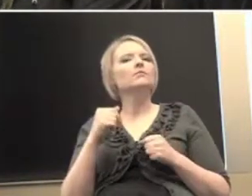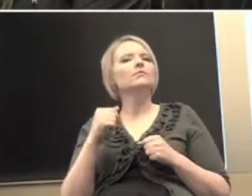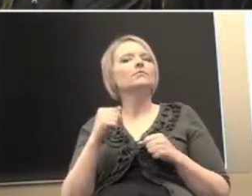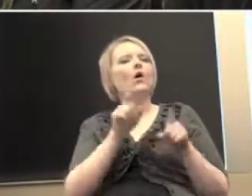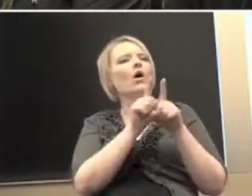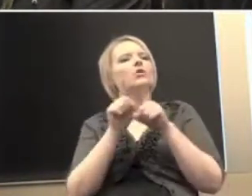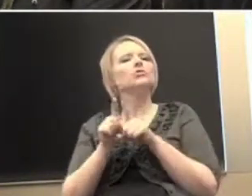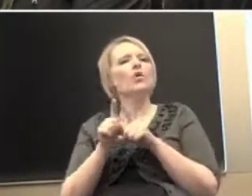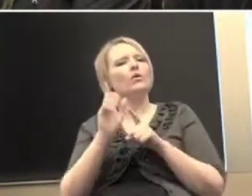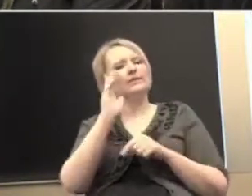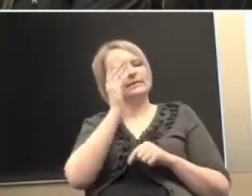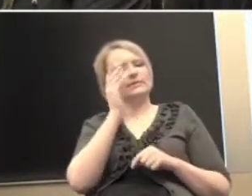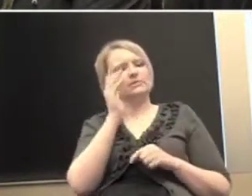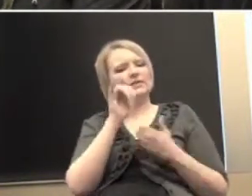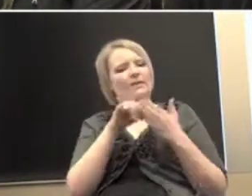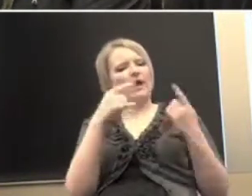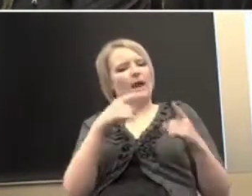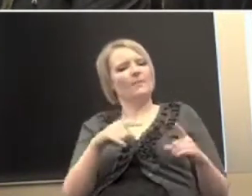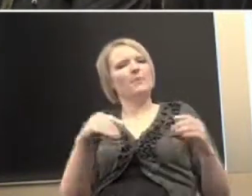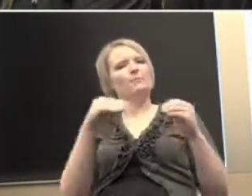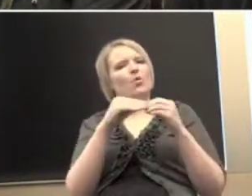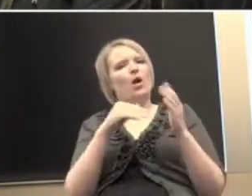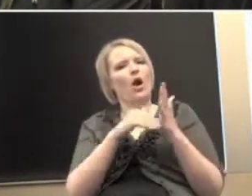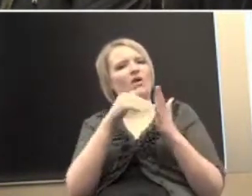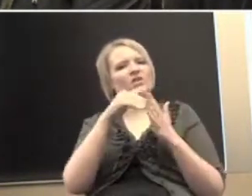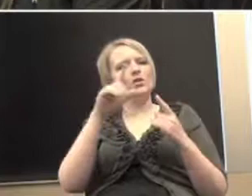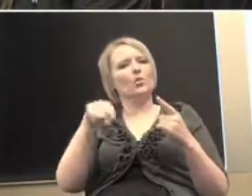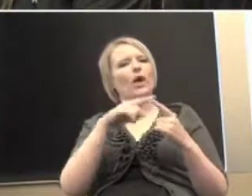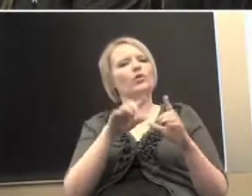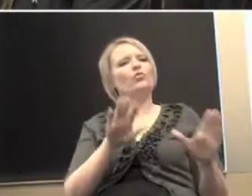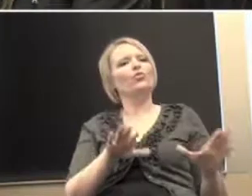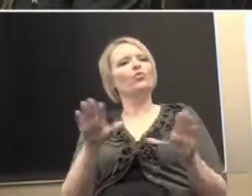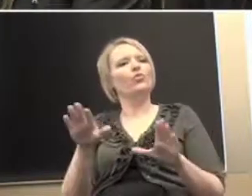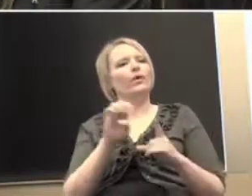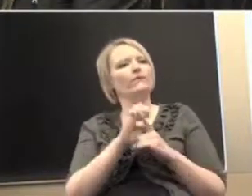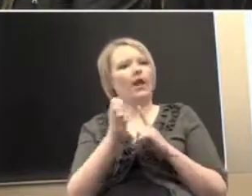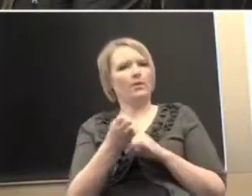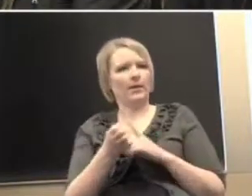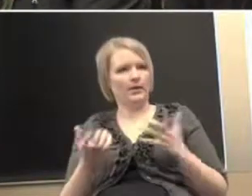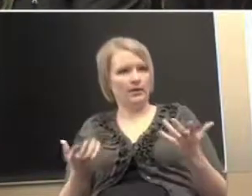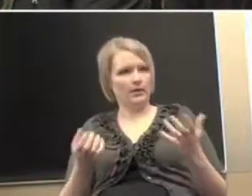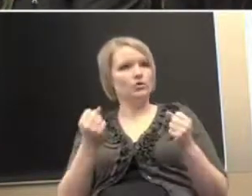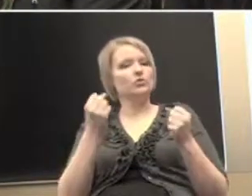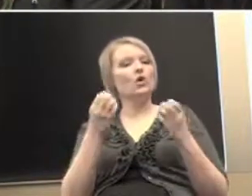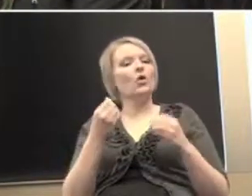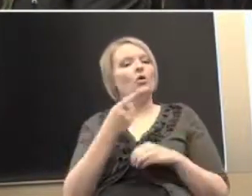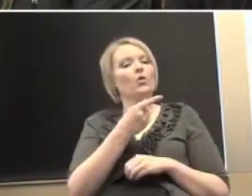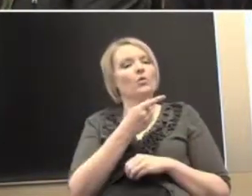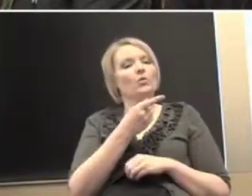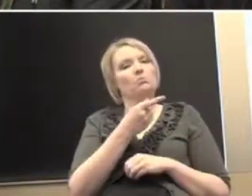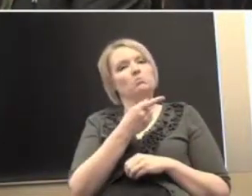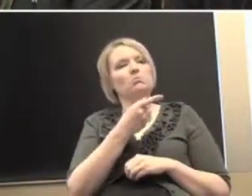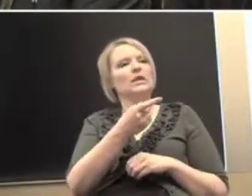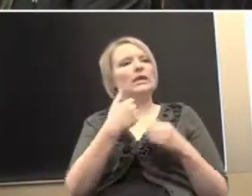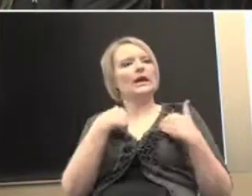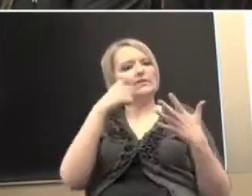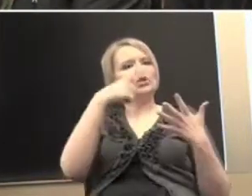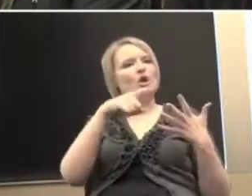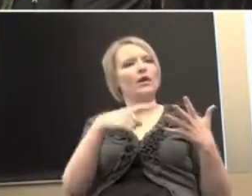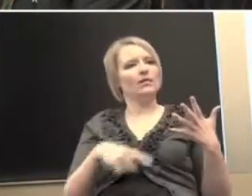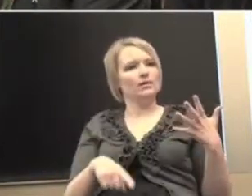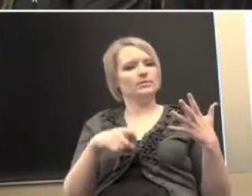It also seemed like this happened more in unstructured environments. So some way of him having a checklist of